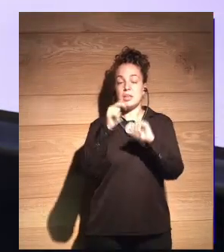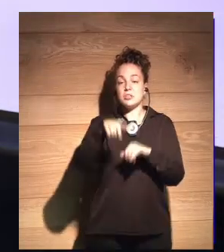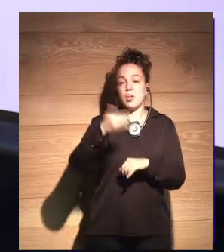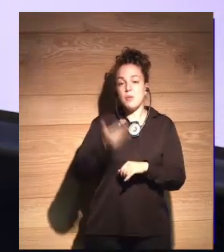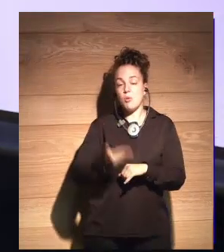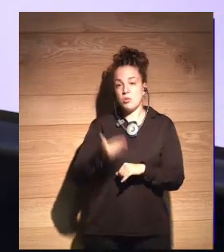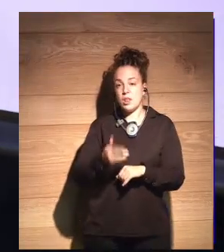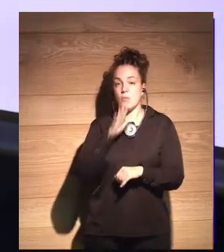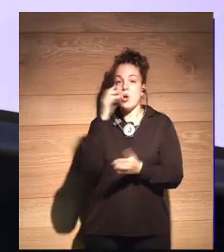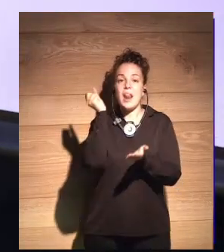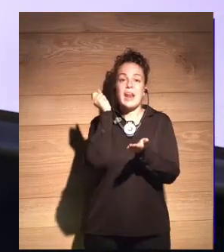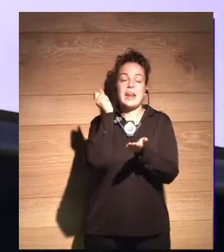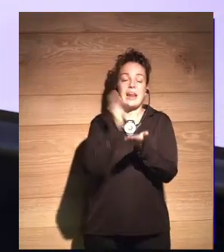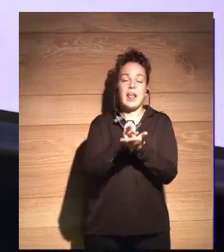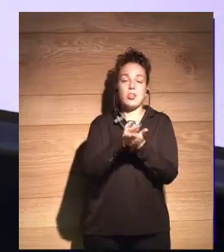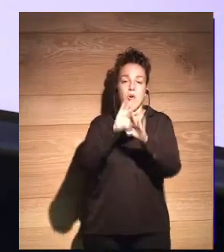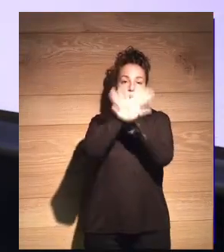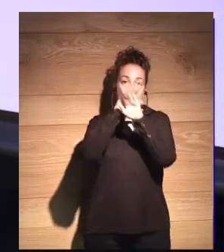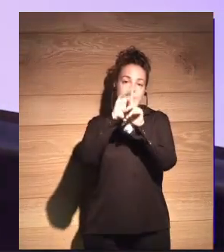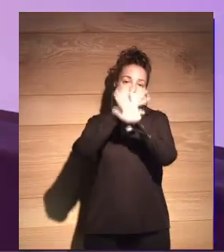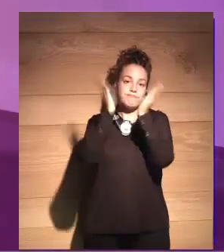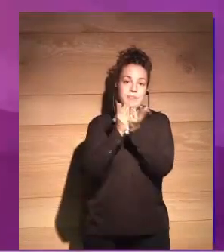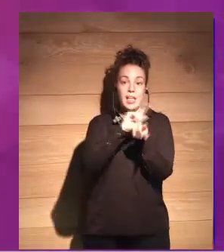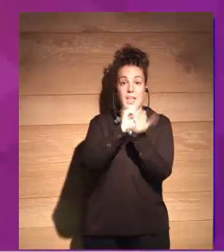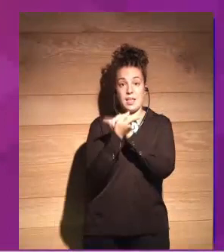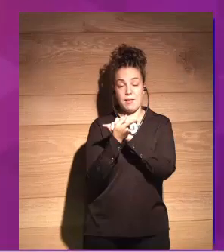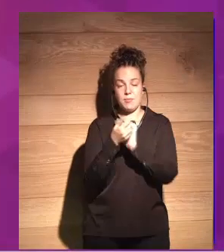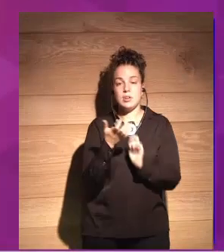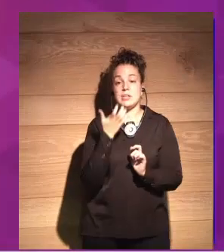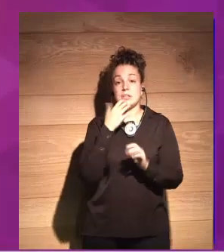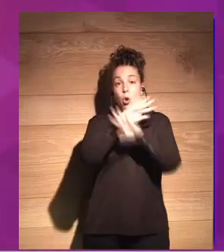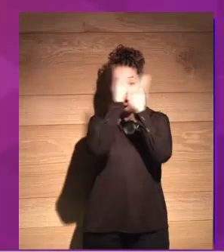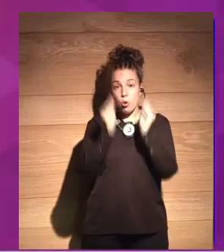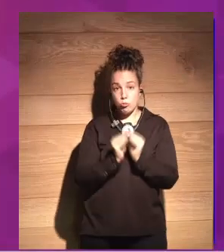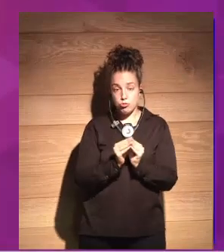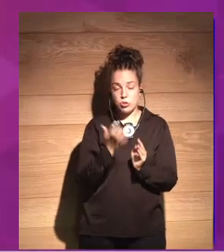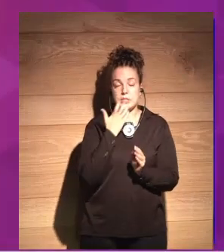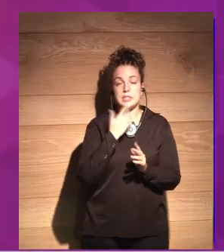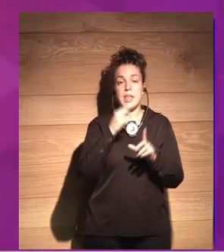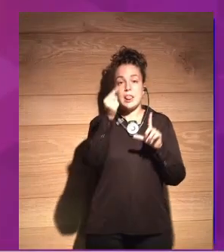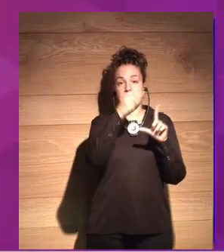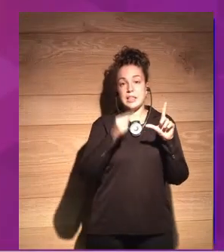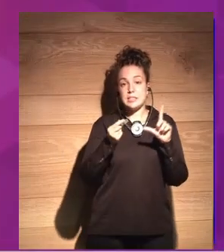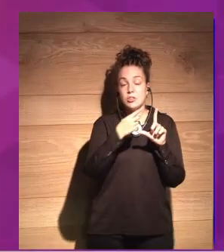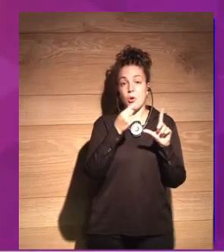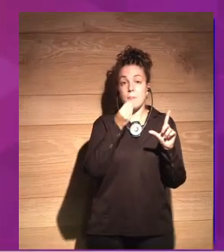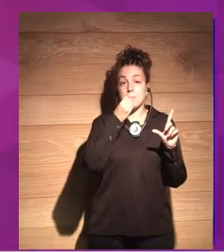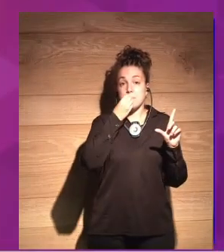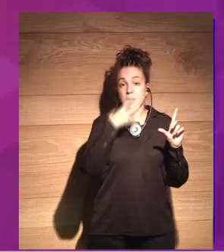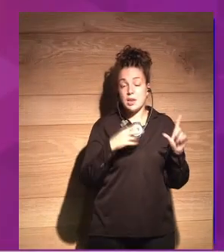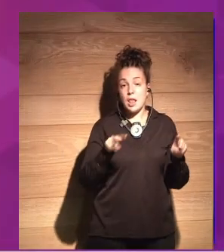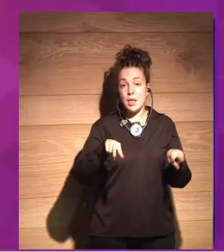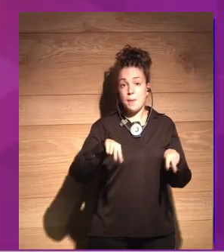So, in conclusion, if good design allows you to accomplish your goals in the least amount of